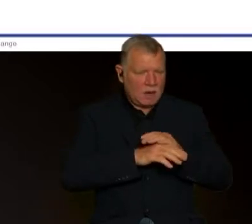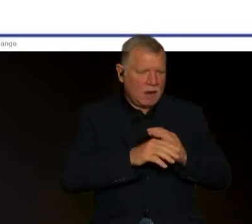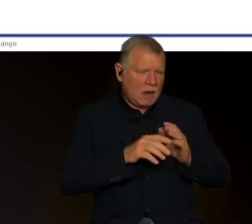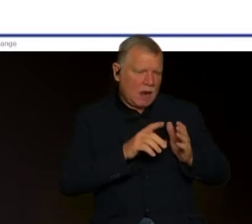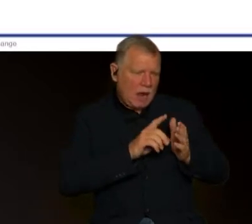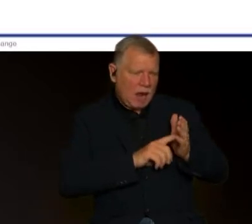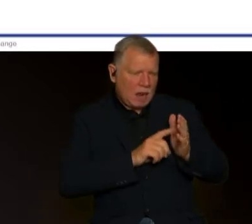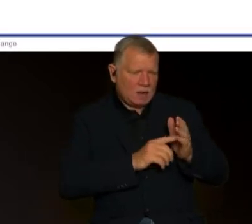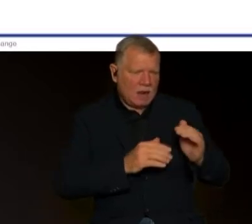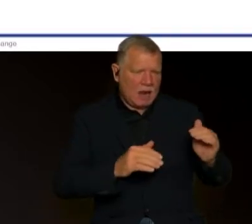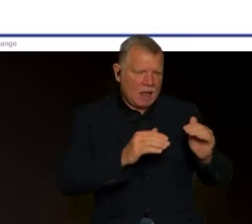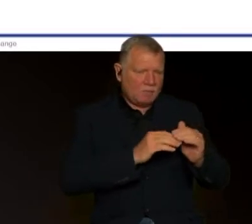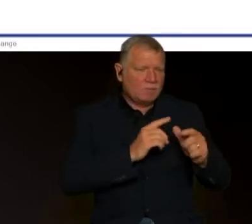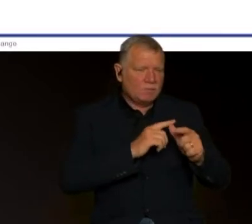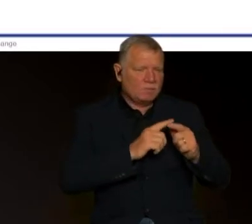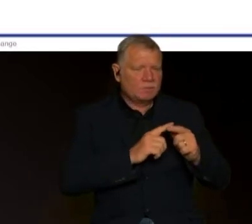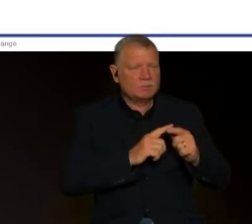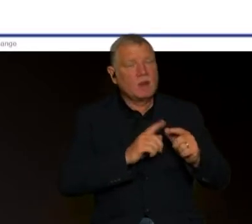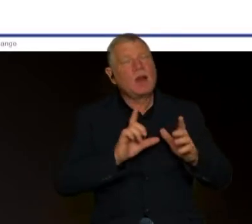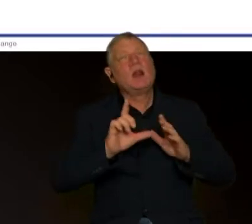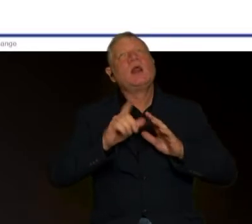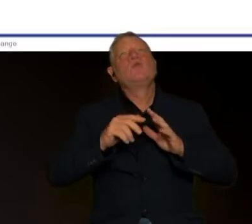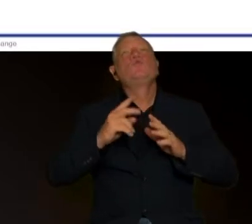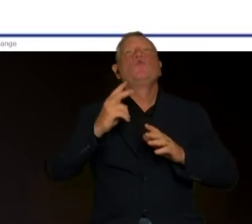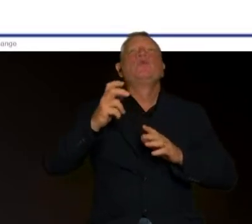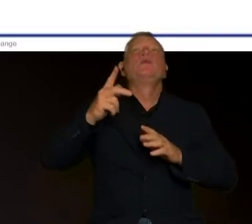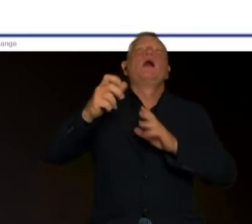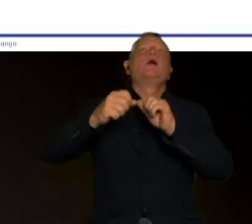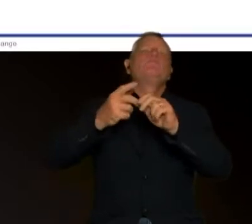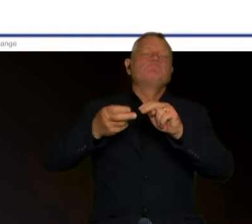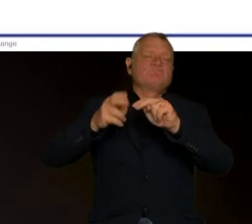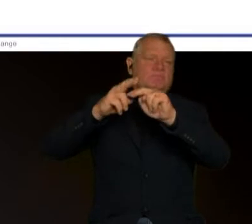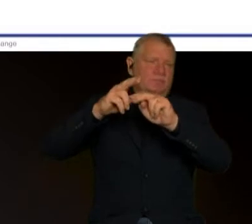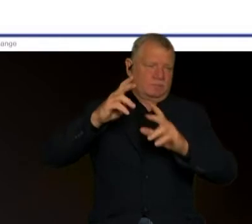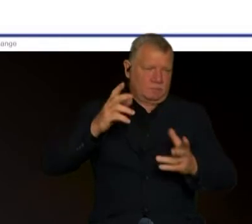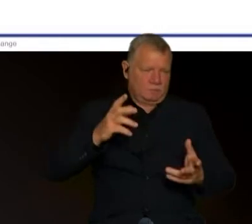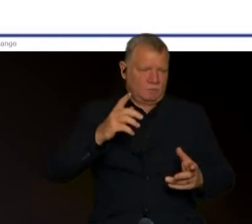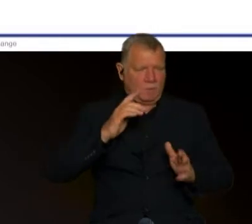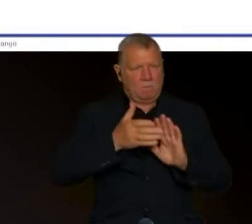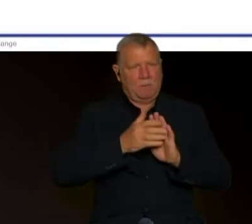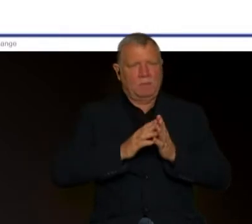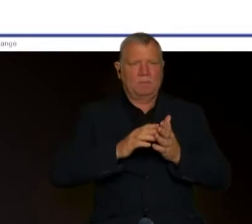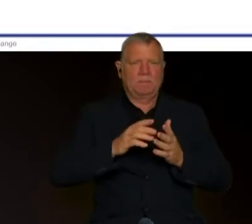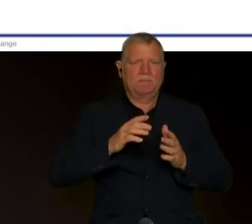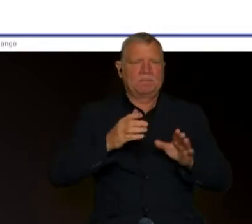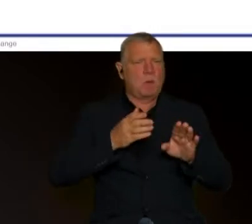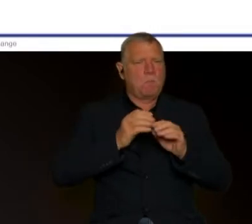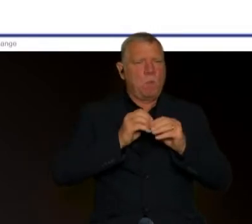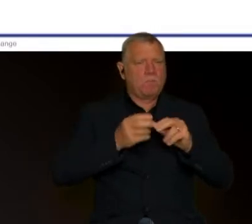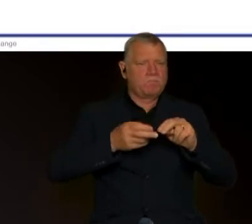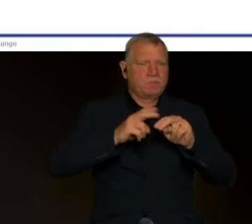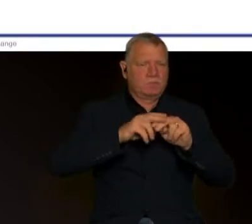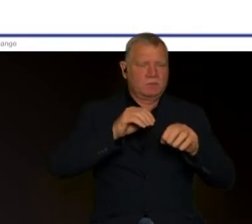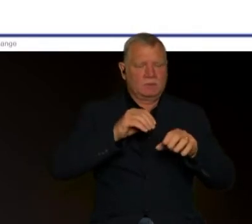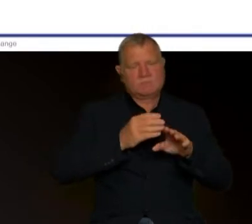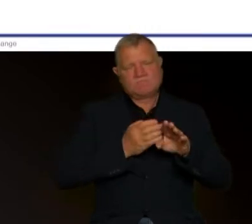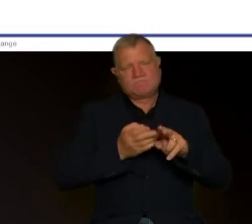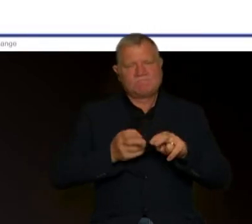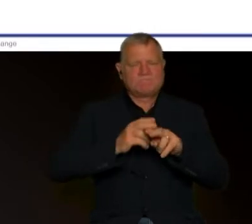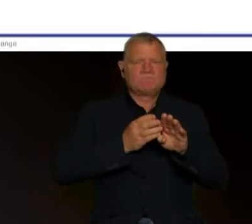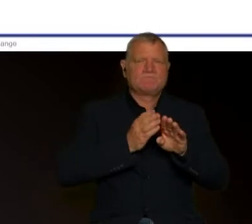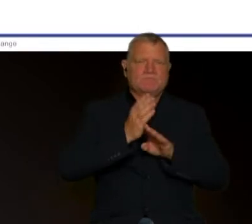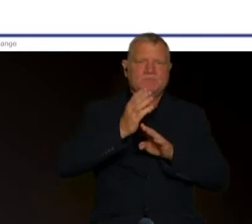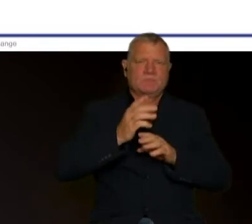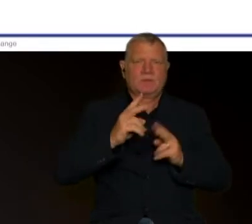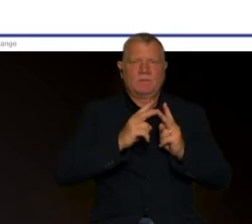come in as an analyst today, I need to be able to be a senior analyst within 3 years. There needs to be a career